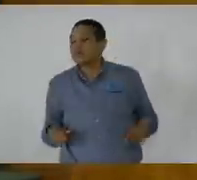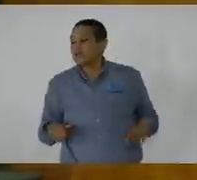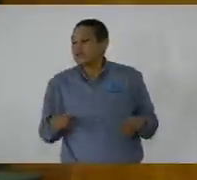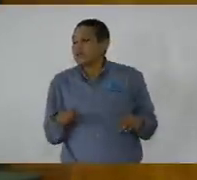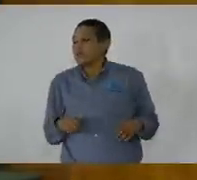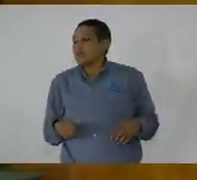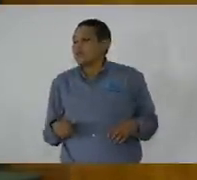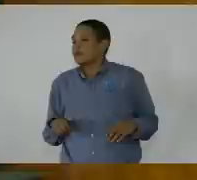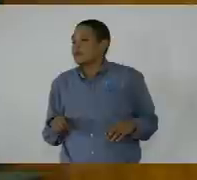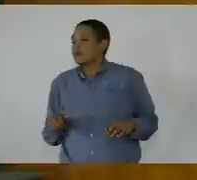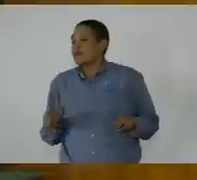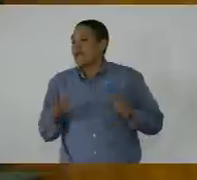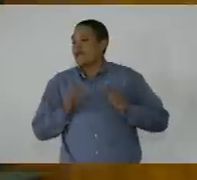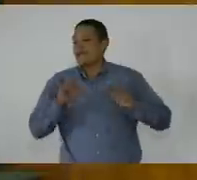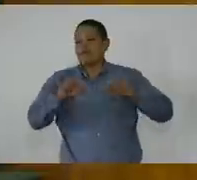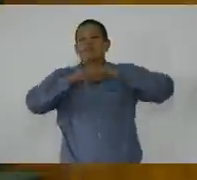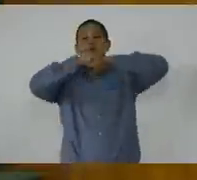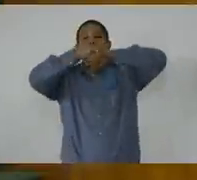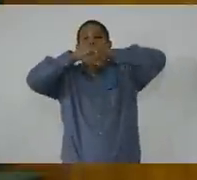the topic of investment promotion.